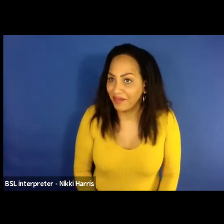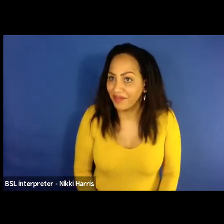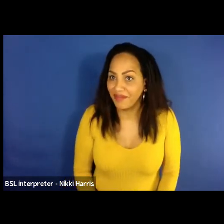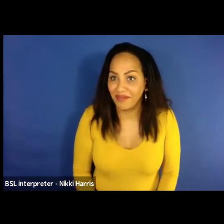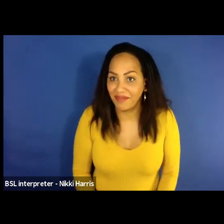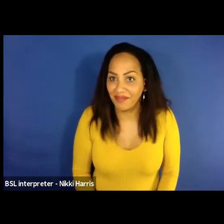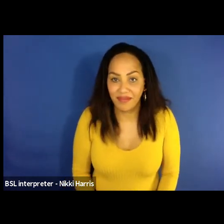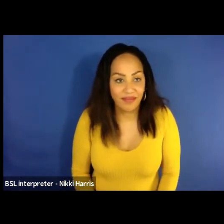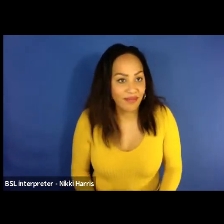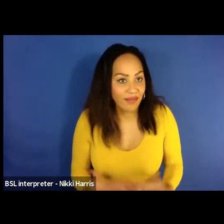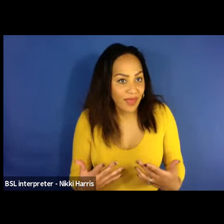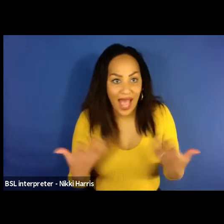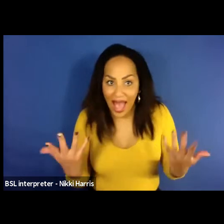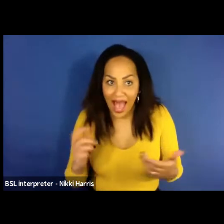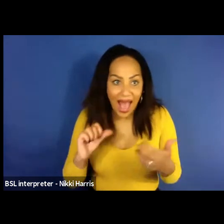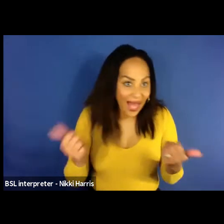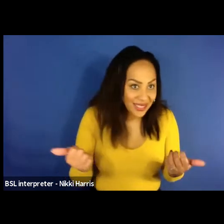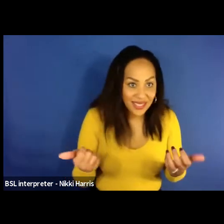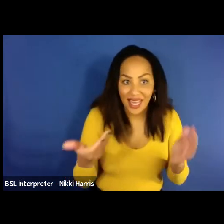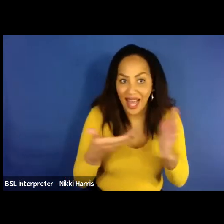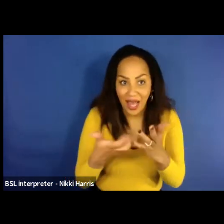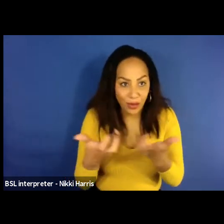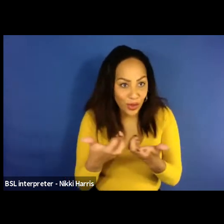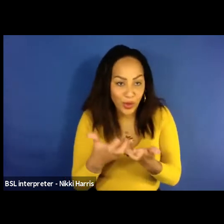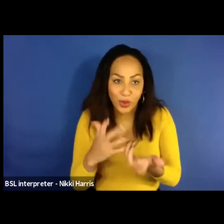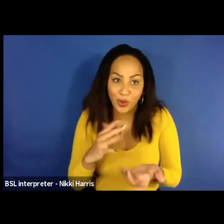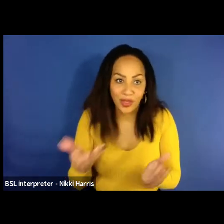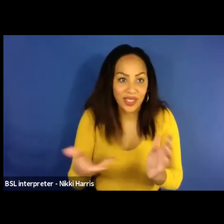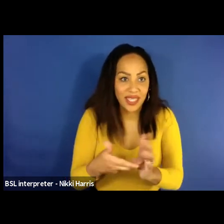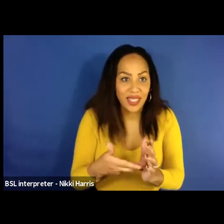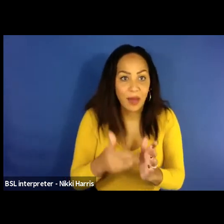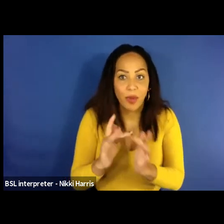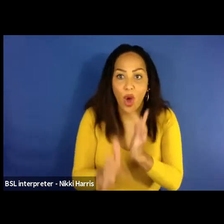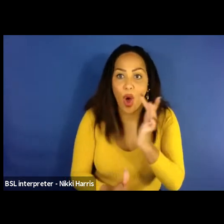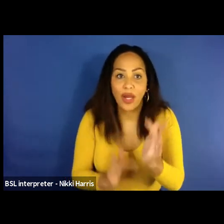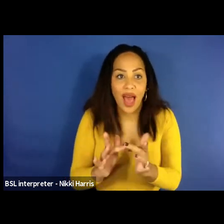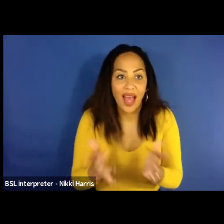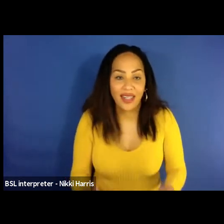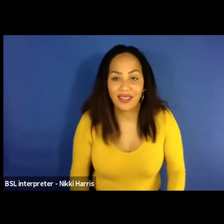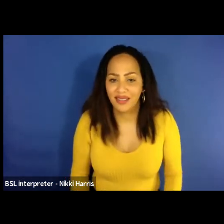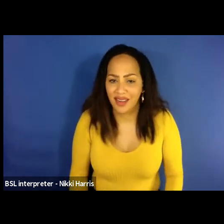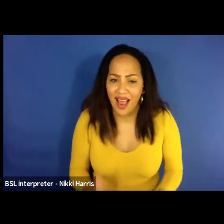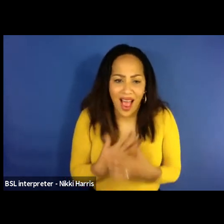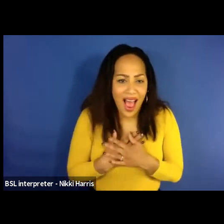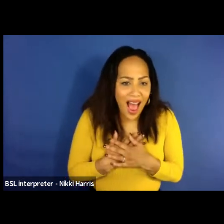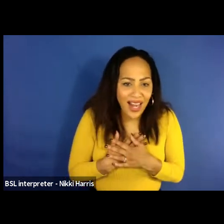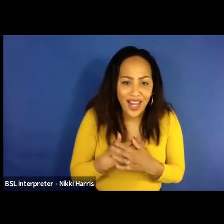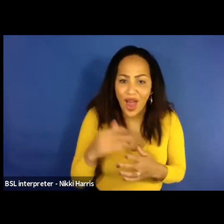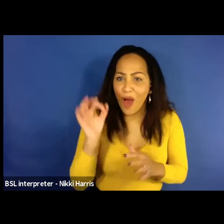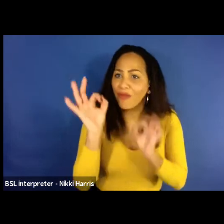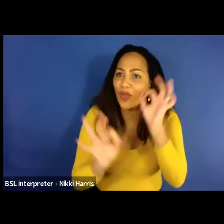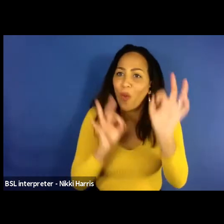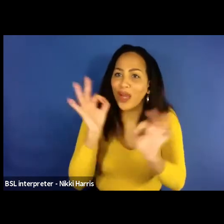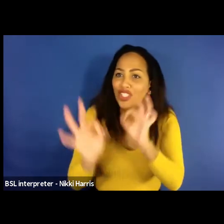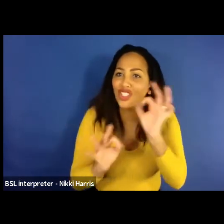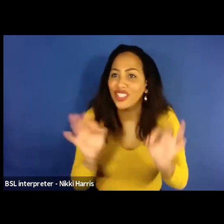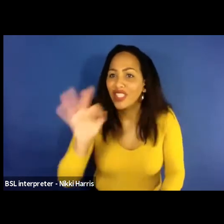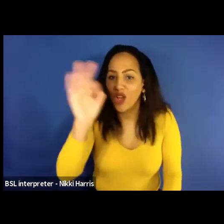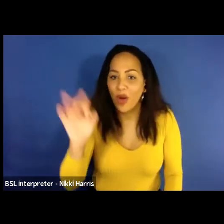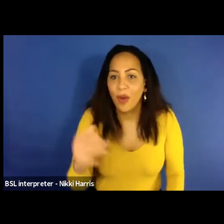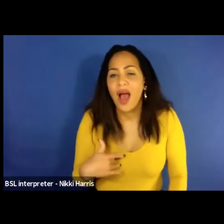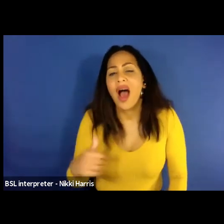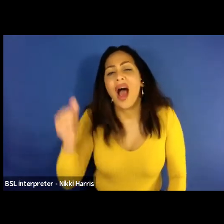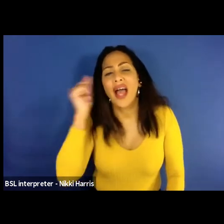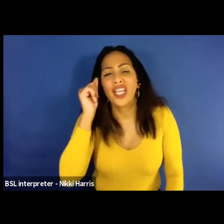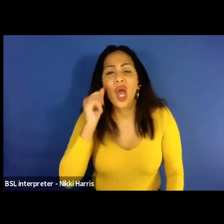online presence for our ideas. Great, we've got a question from. I love some of these comments and questions. And just to clarify, I know that I've glibbed over